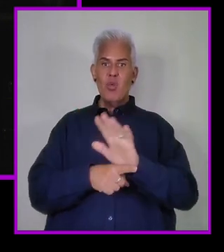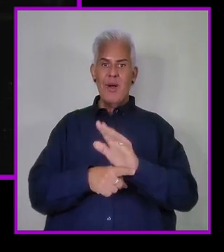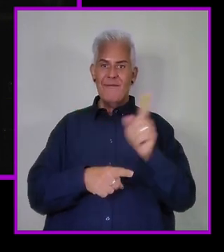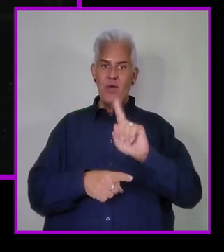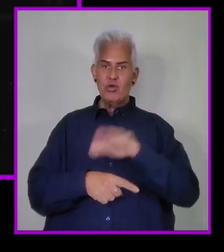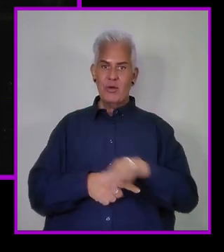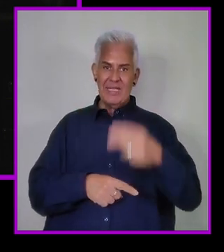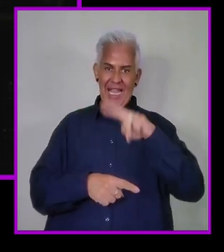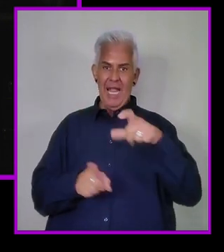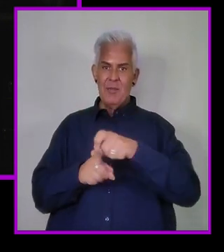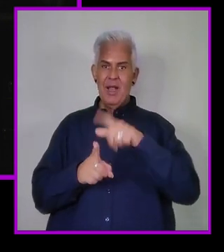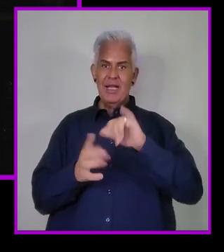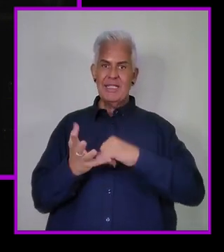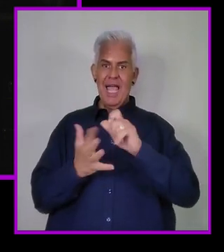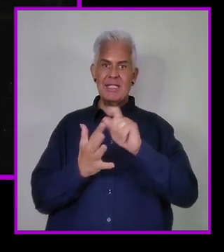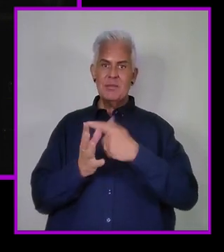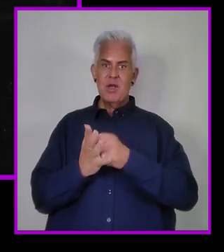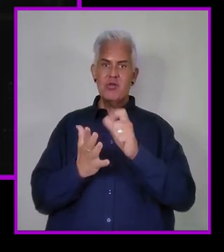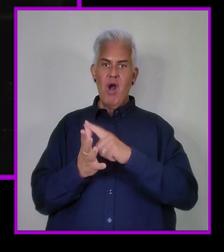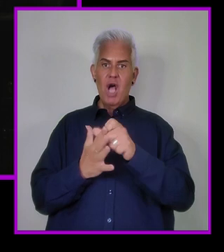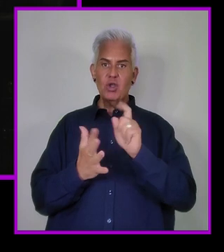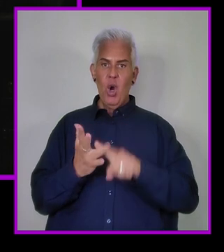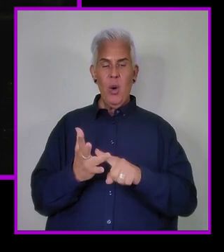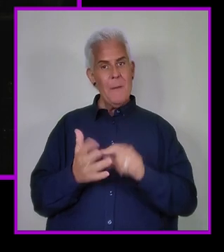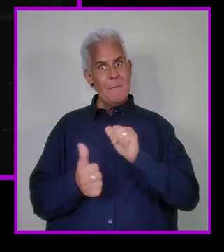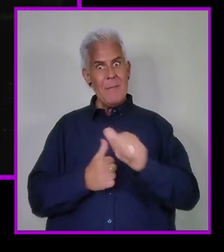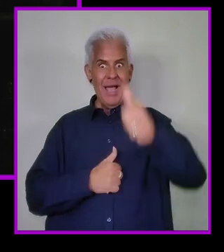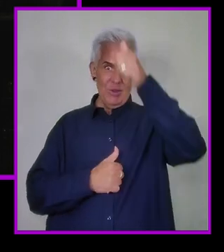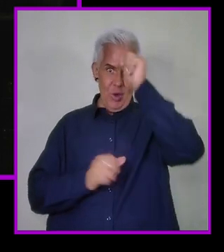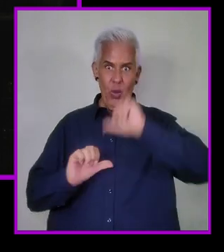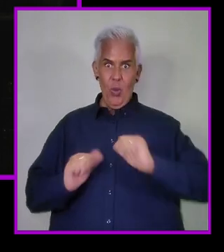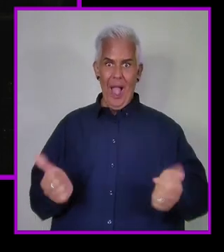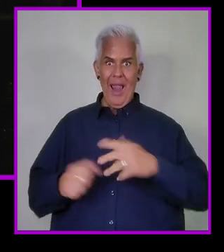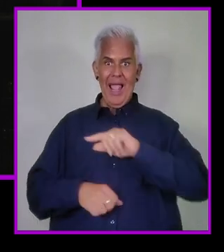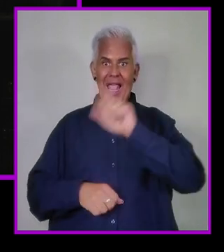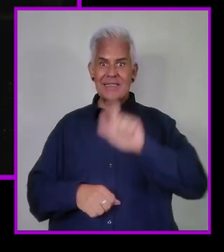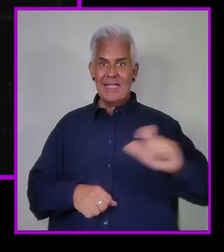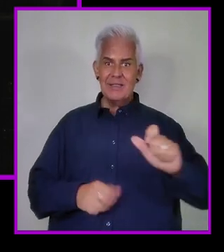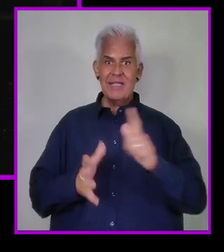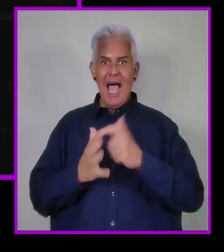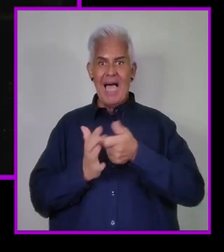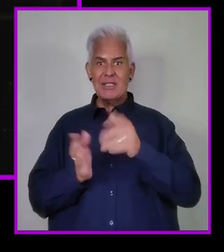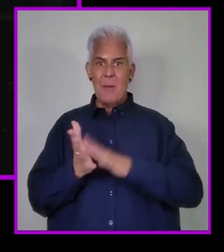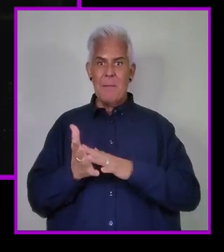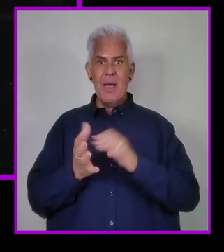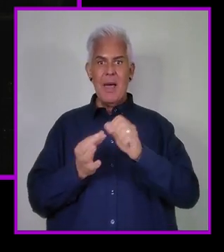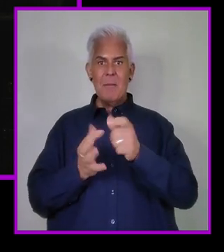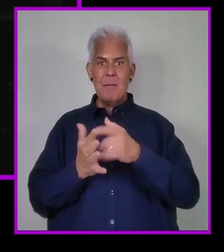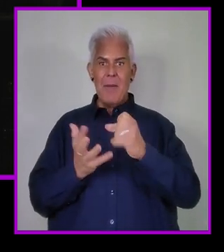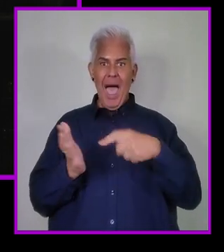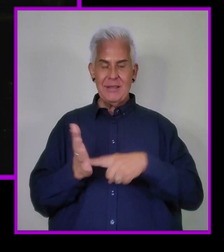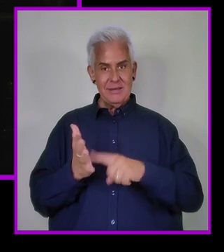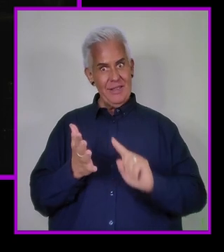Desperados. You're most well known for playing Adam Best in BBC's EastEnders, where you made history becoming the first